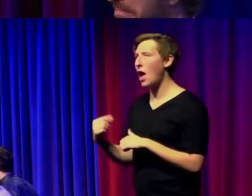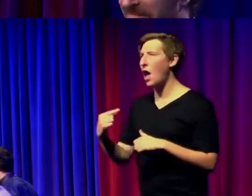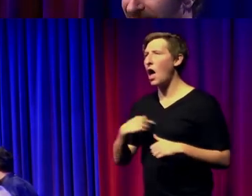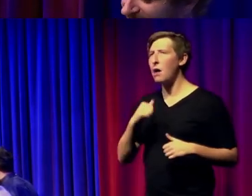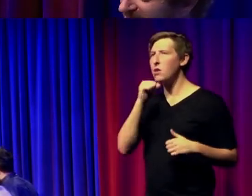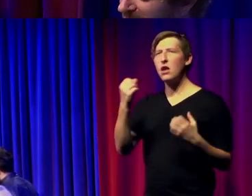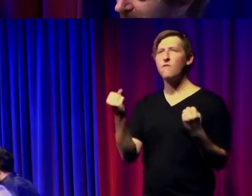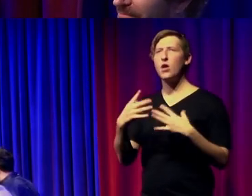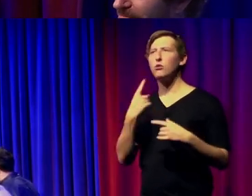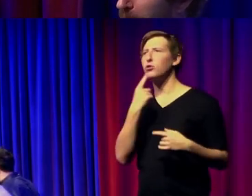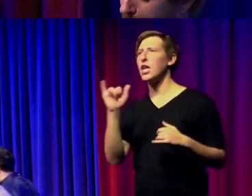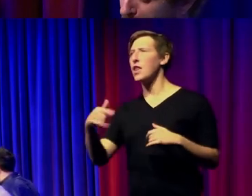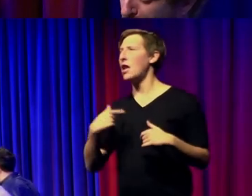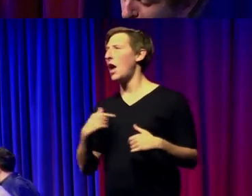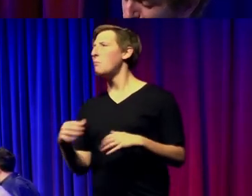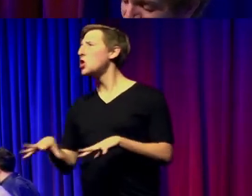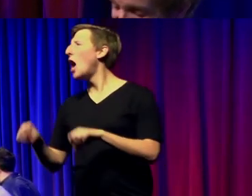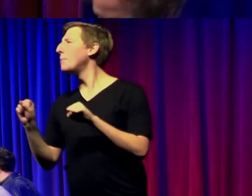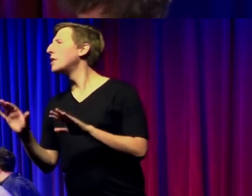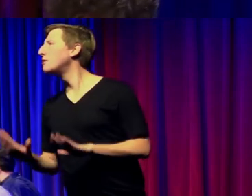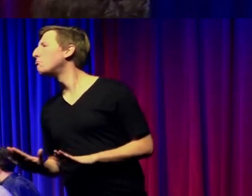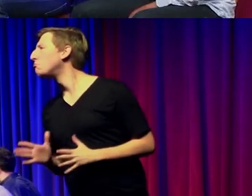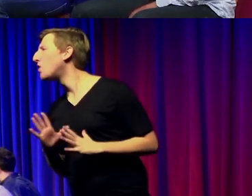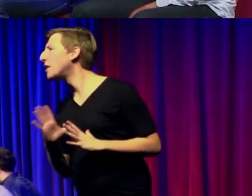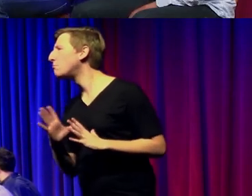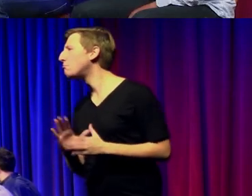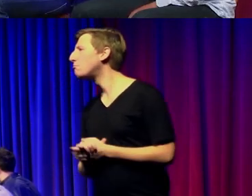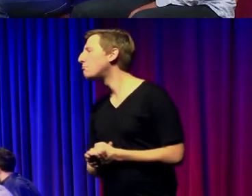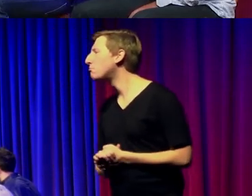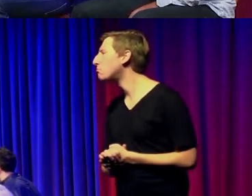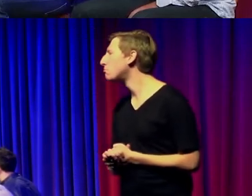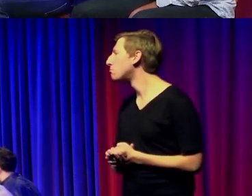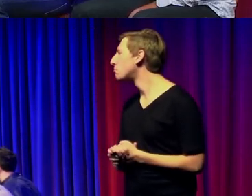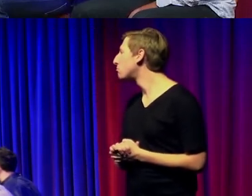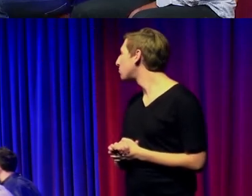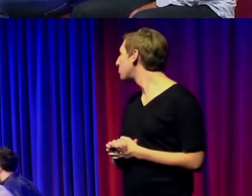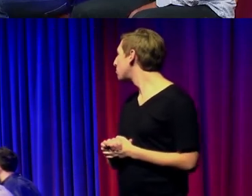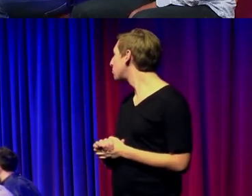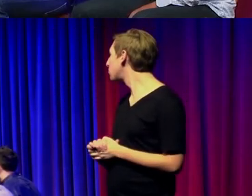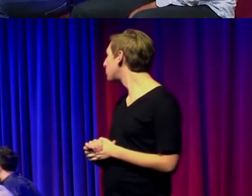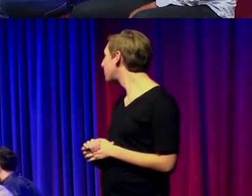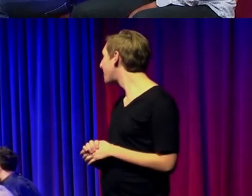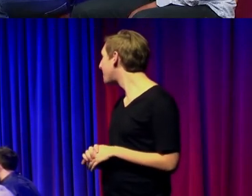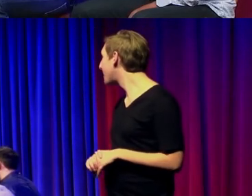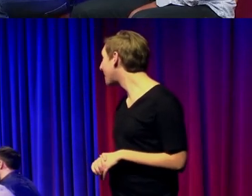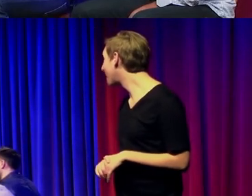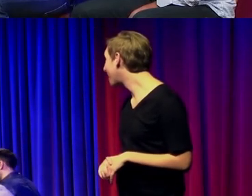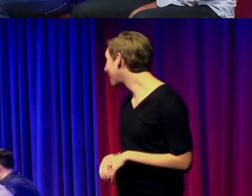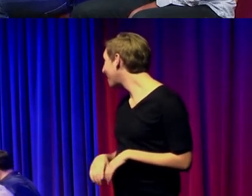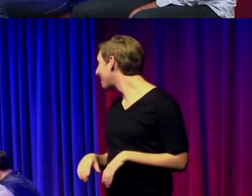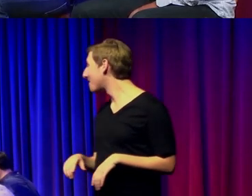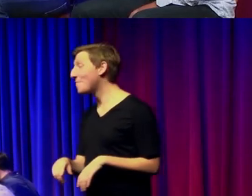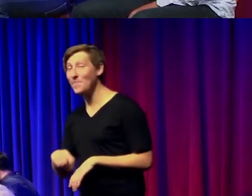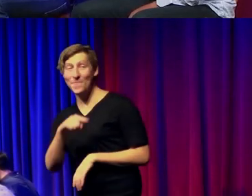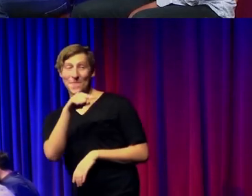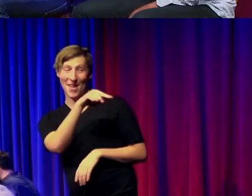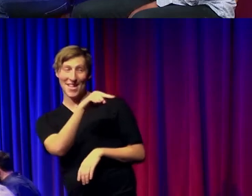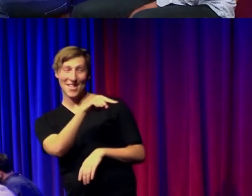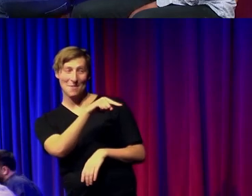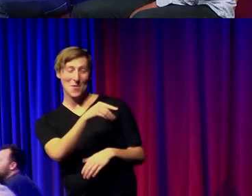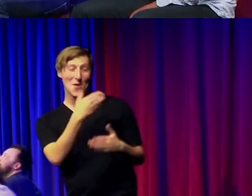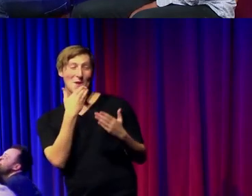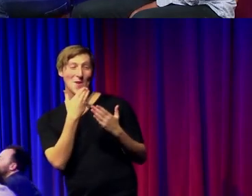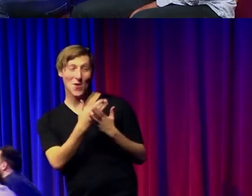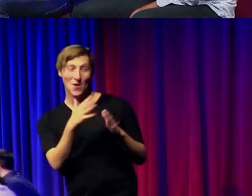things. Okay, fine, fair. Look, guys, I want to bring something that, Timothy, great job. You're already putting down one sleeve, ready